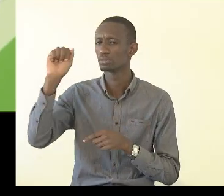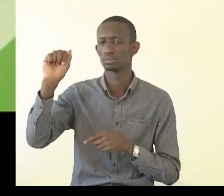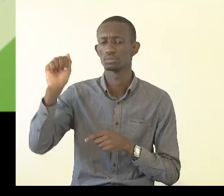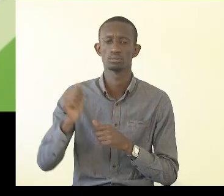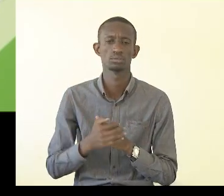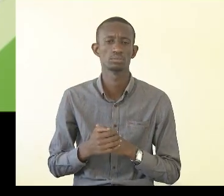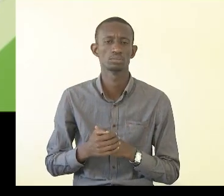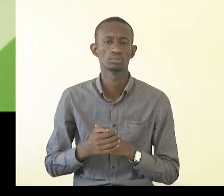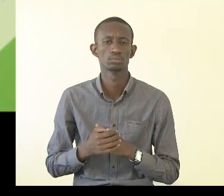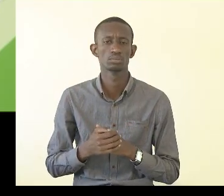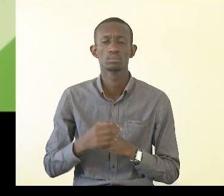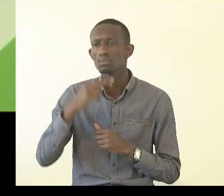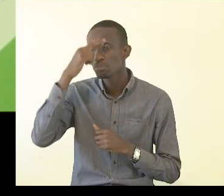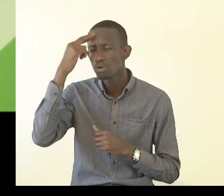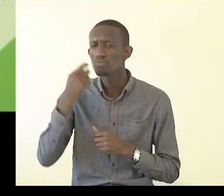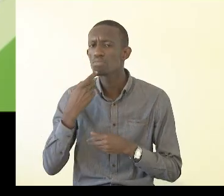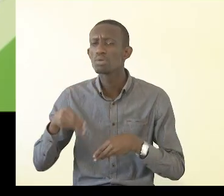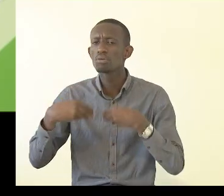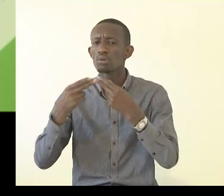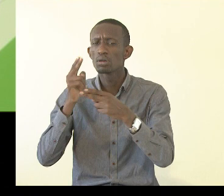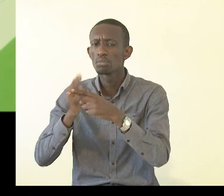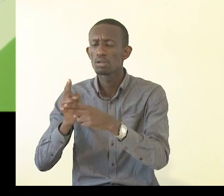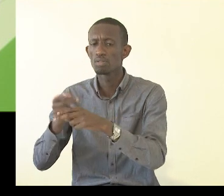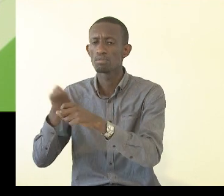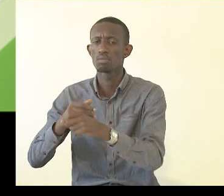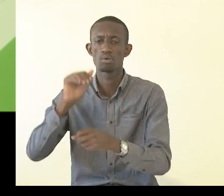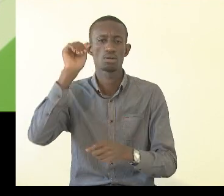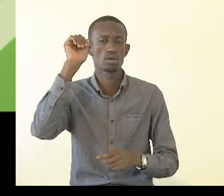A to F, name substances. So we have A.